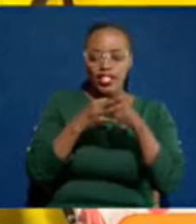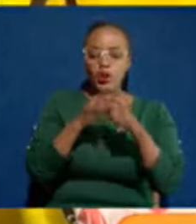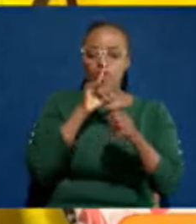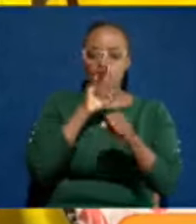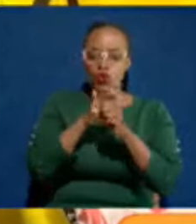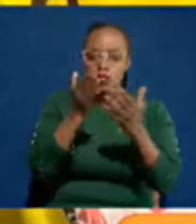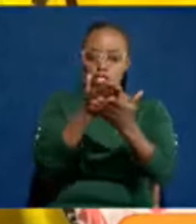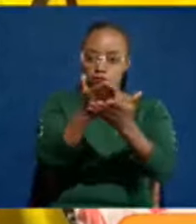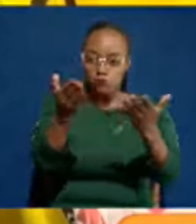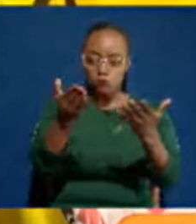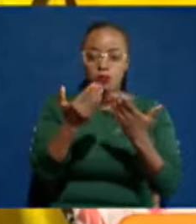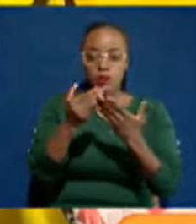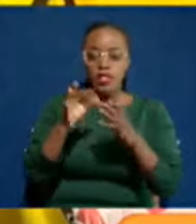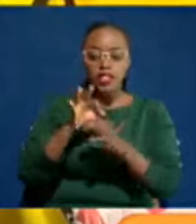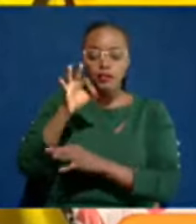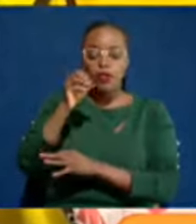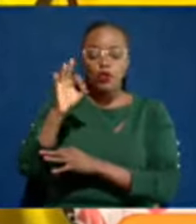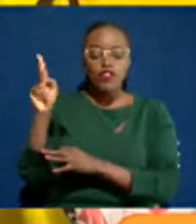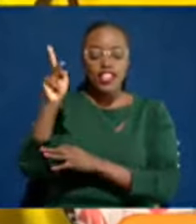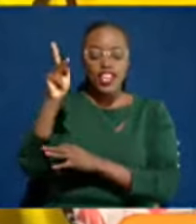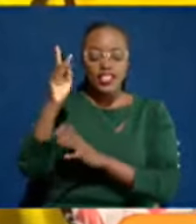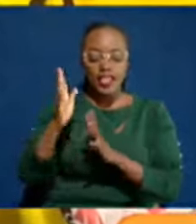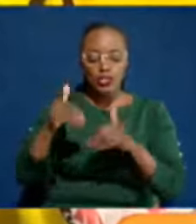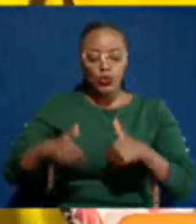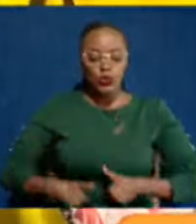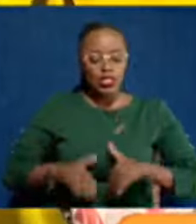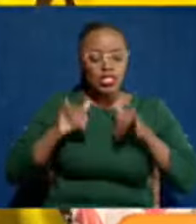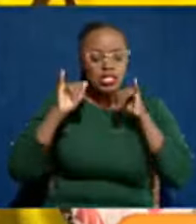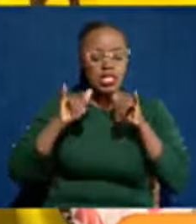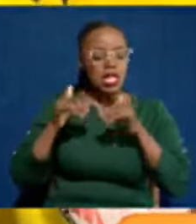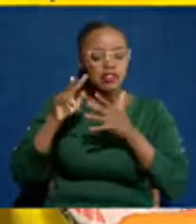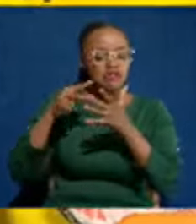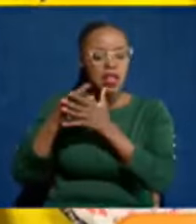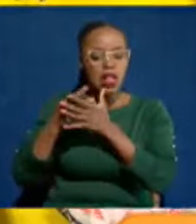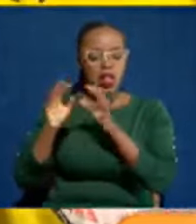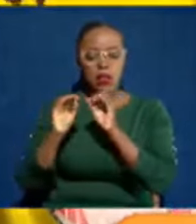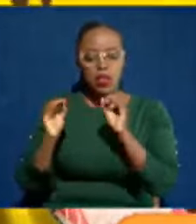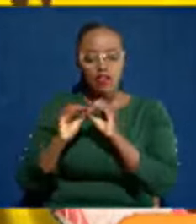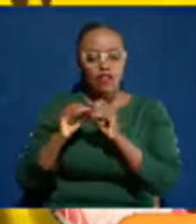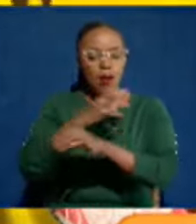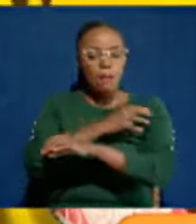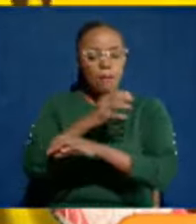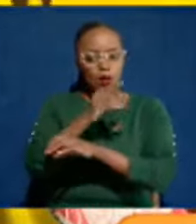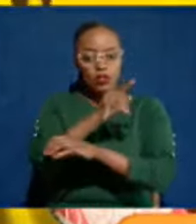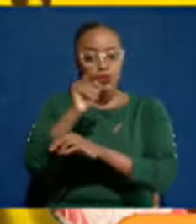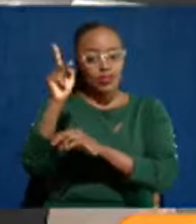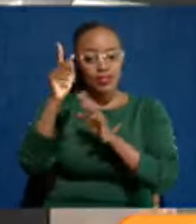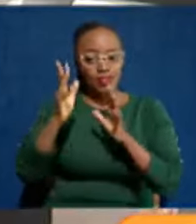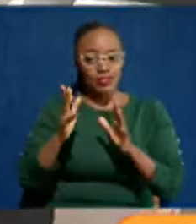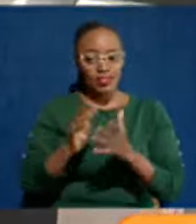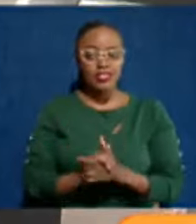you that the spirit of the Kenyan youth remains unbowed. Viva comrades, viva!